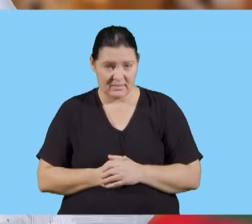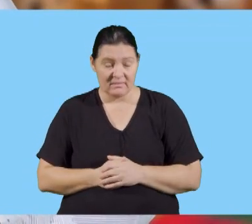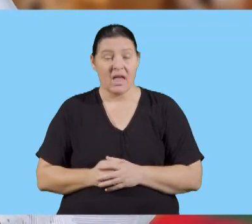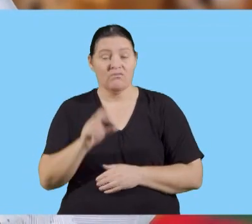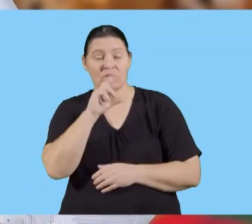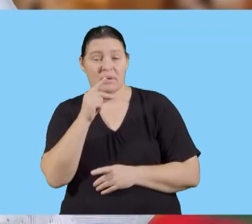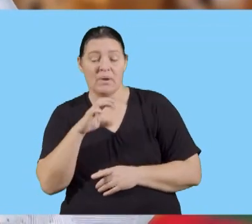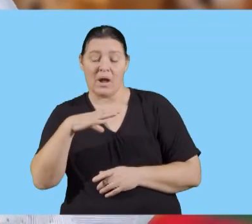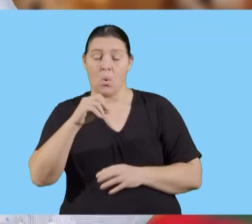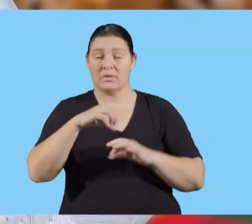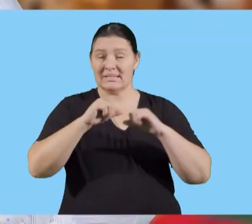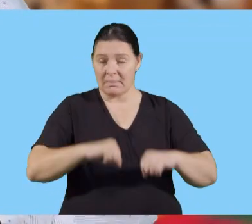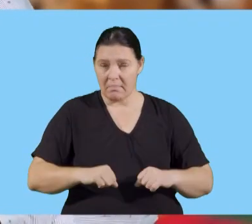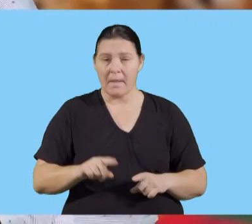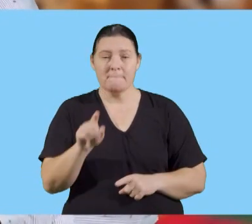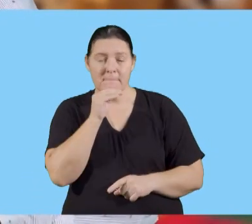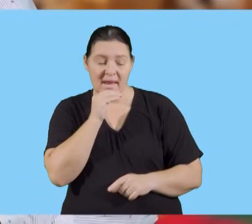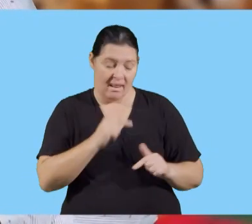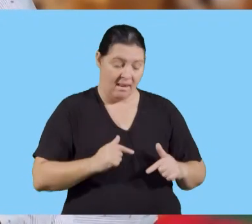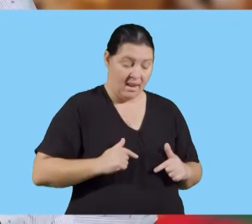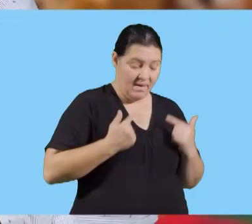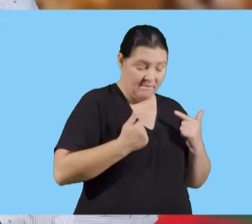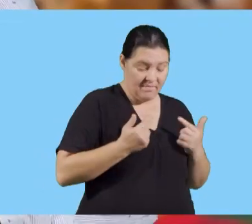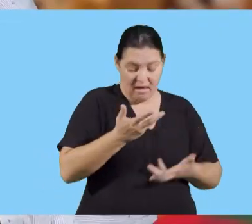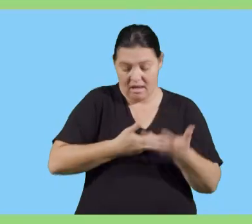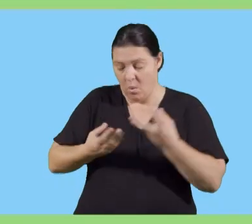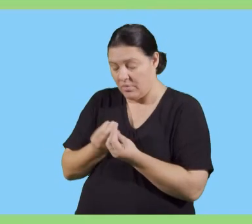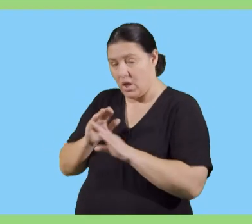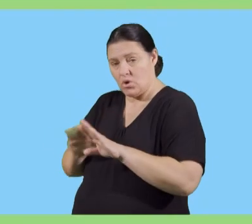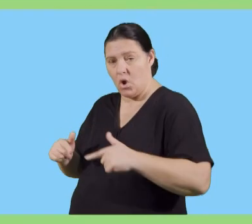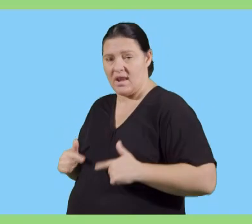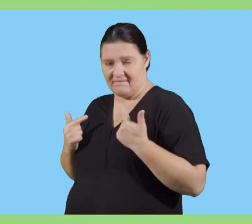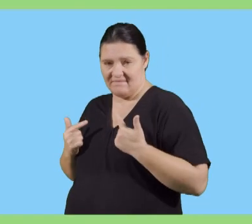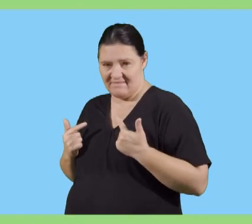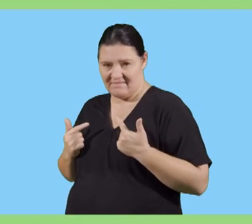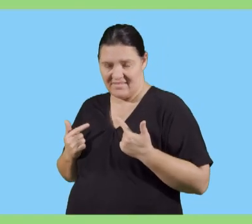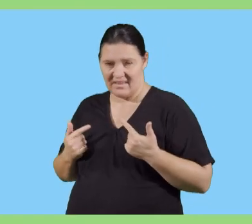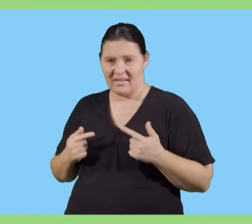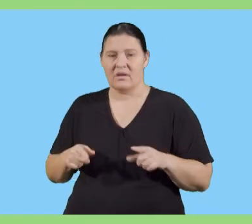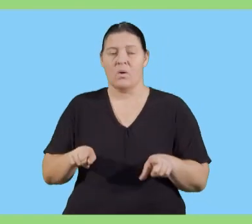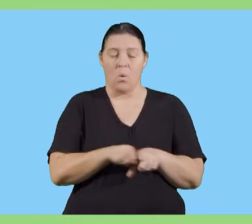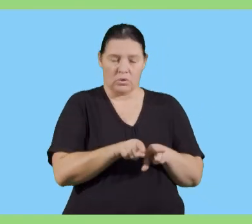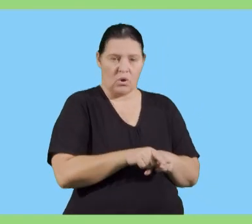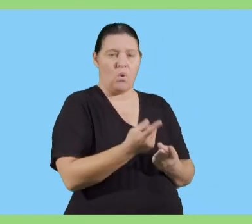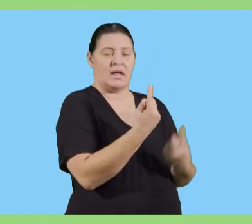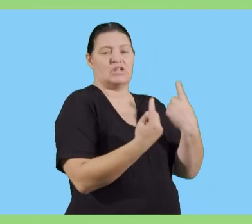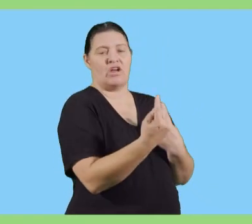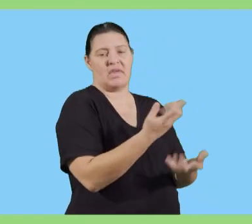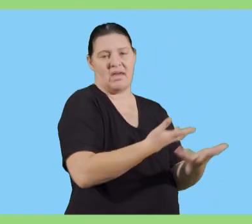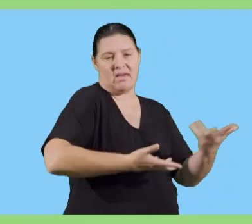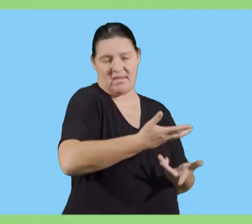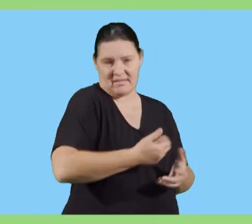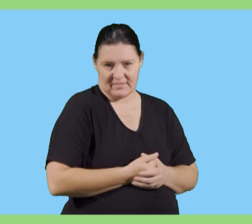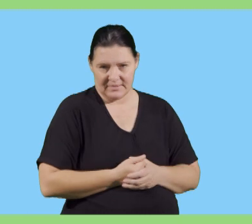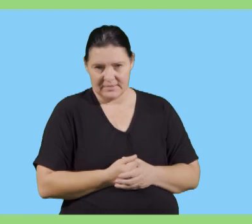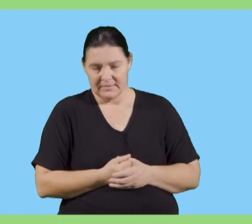same living organisms interacting with their environment. So here is a nice picture again of different populations